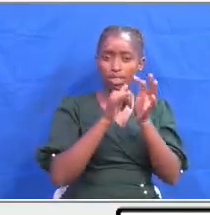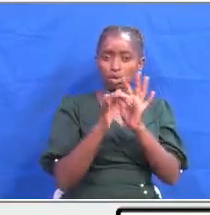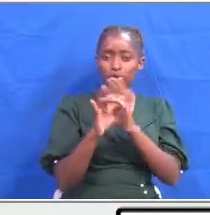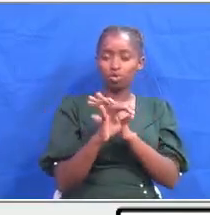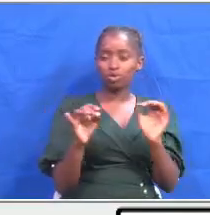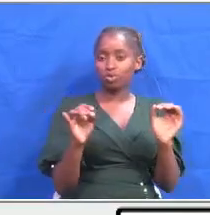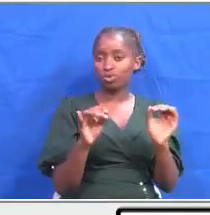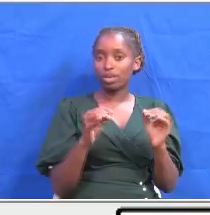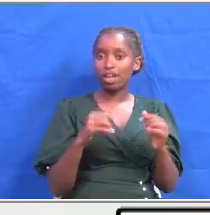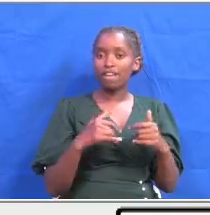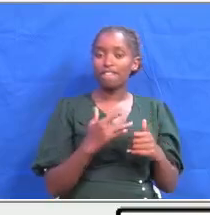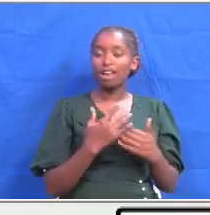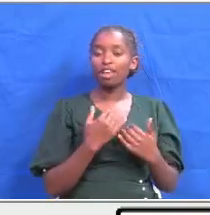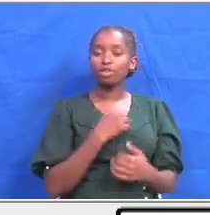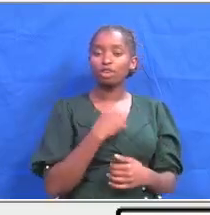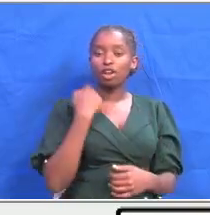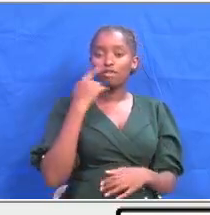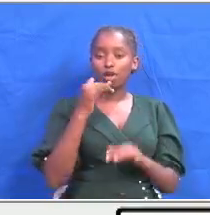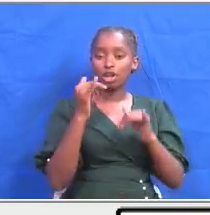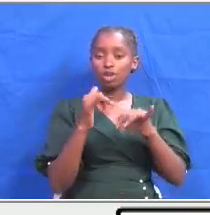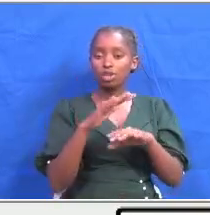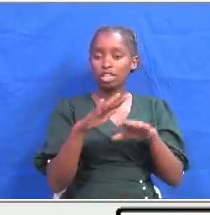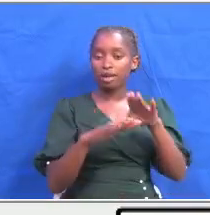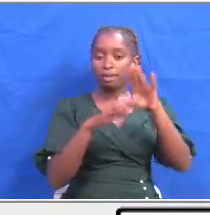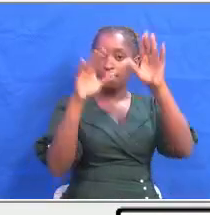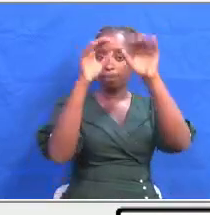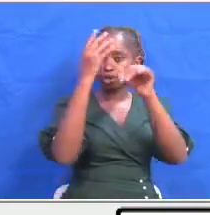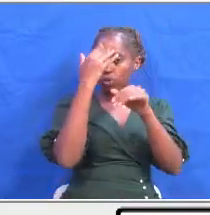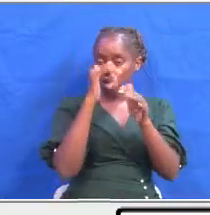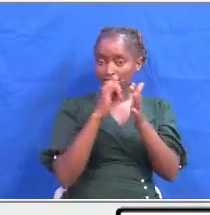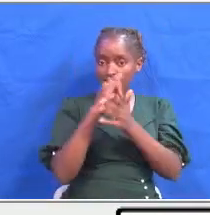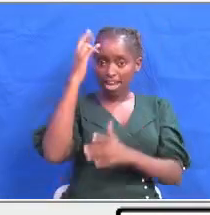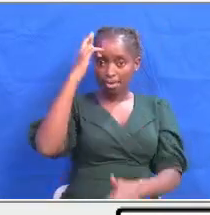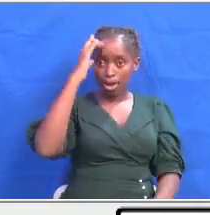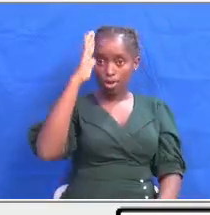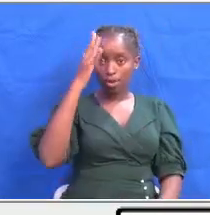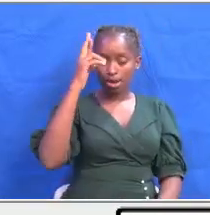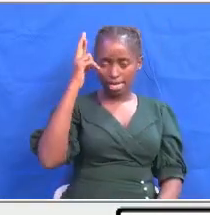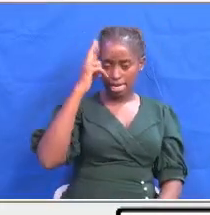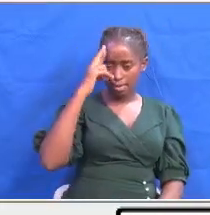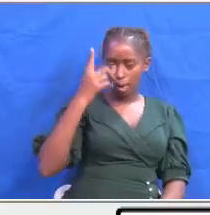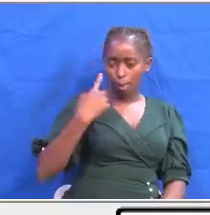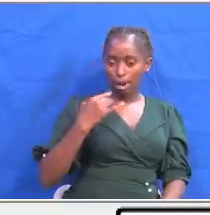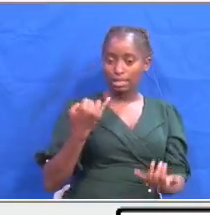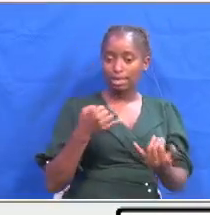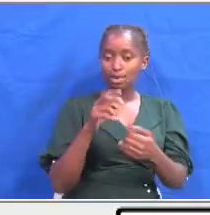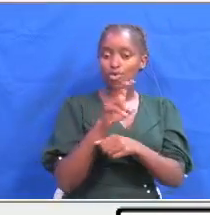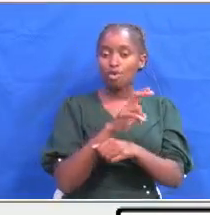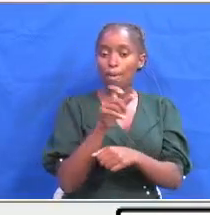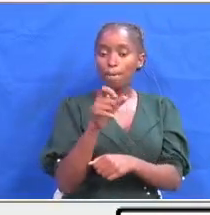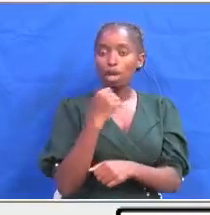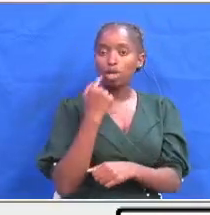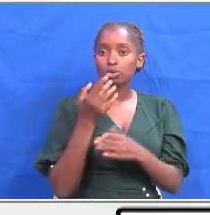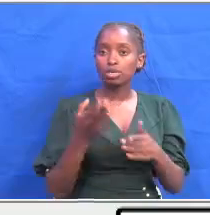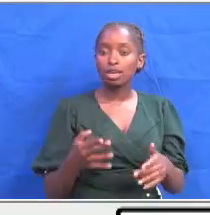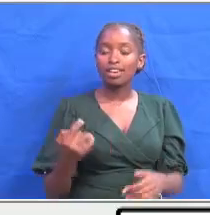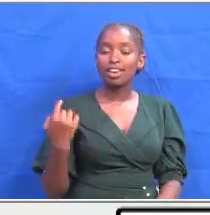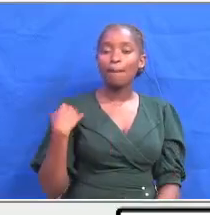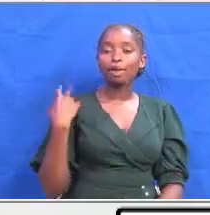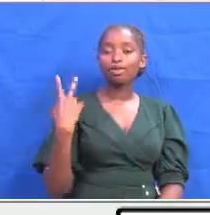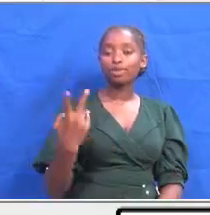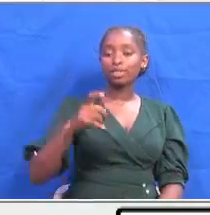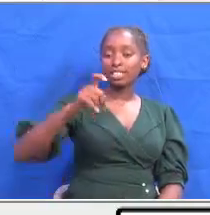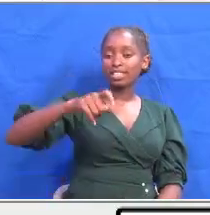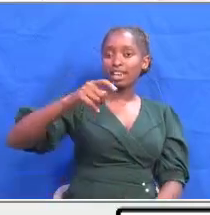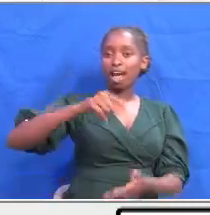president, because this time MPs will remind this new guy, remember we chased the guy who was here. Number two, we have to approve you.